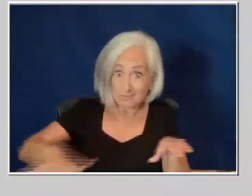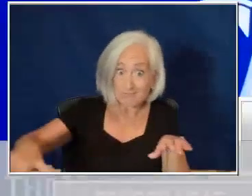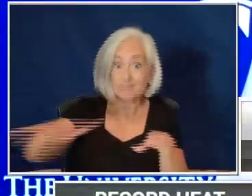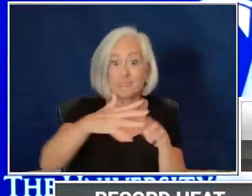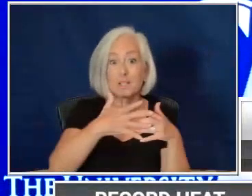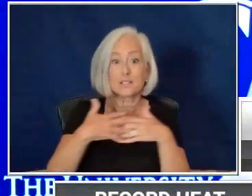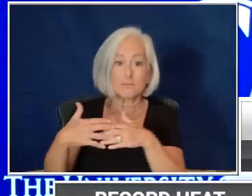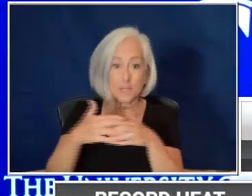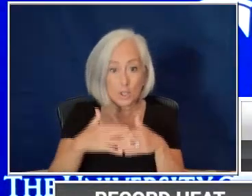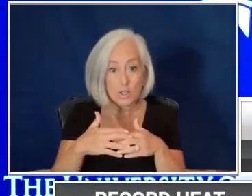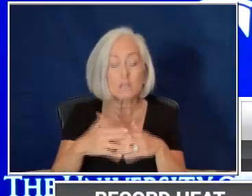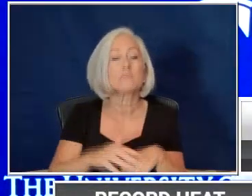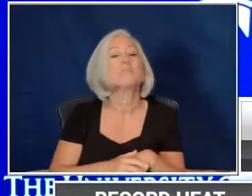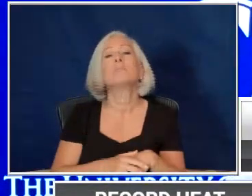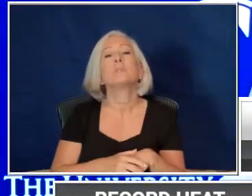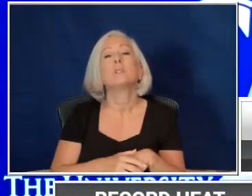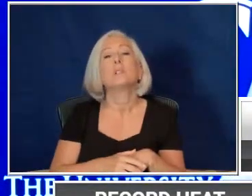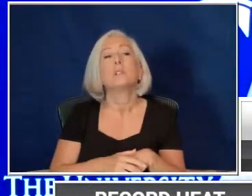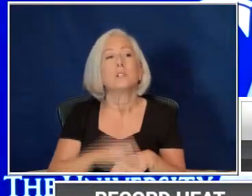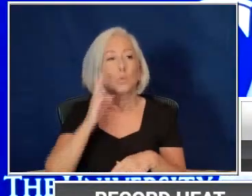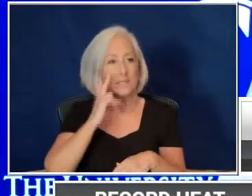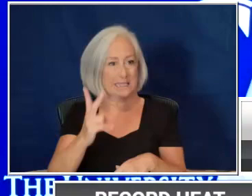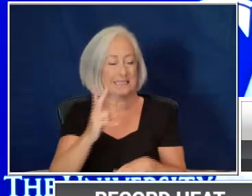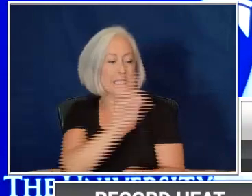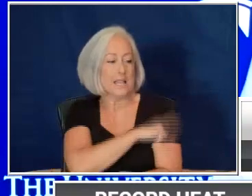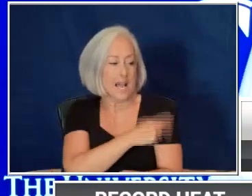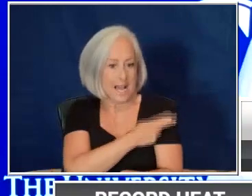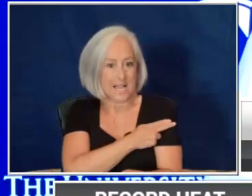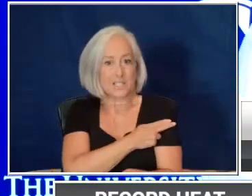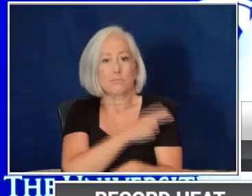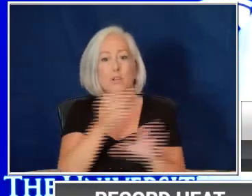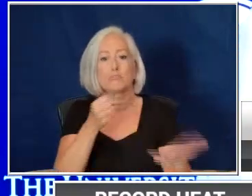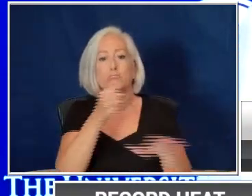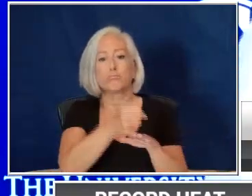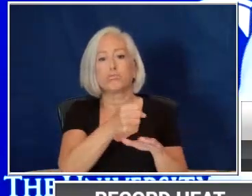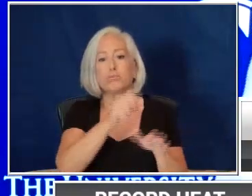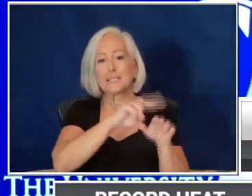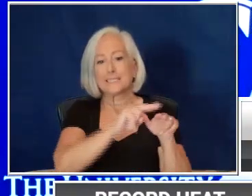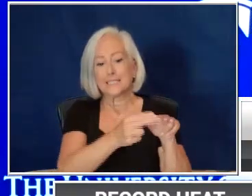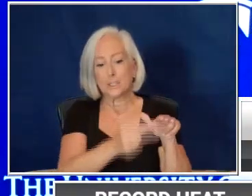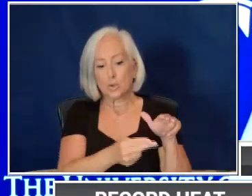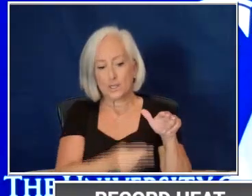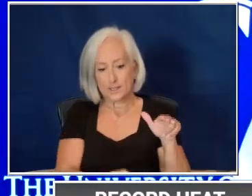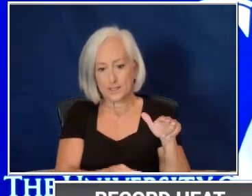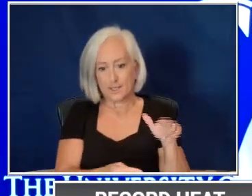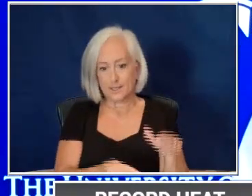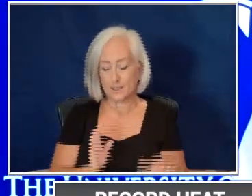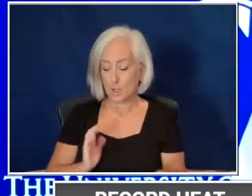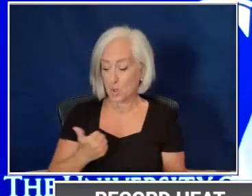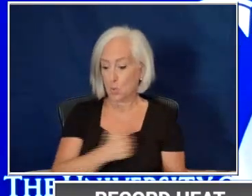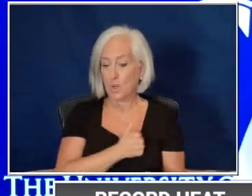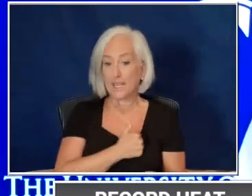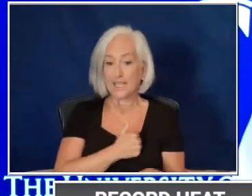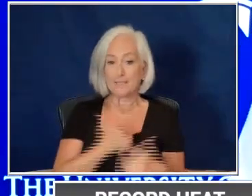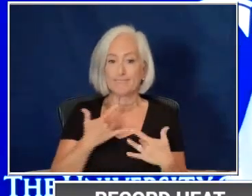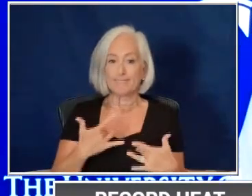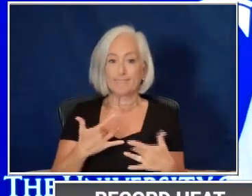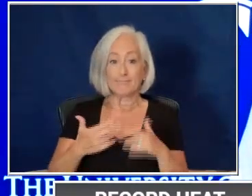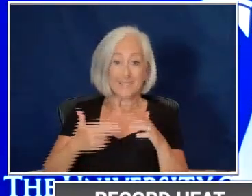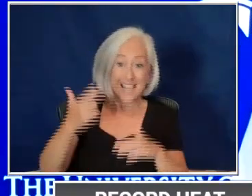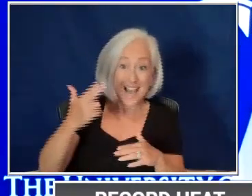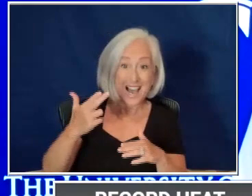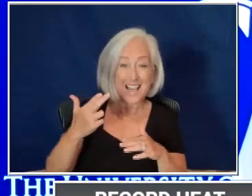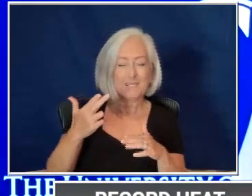cases and hospitalizations are decreasing. We seem to be staying fairly high for one reason or another. Certainly, I think transfers, but also patient